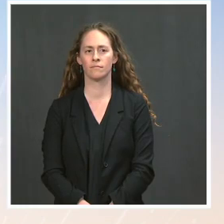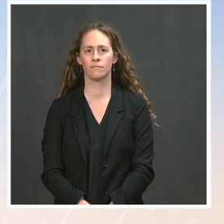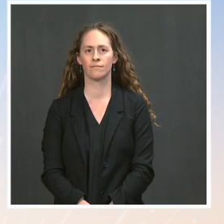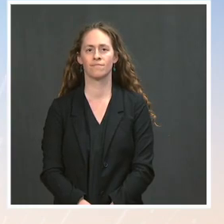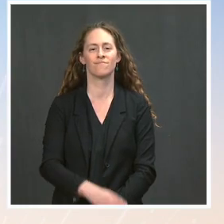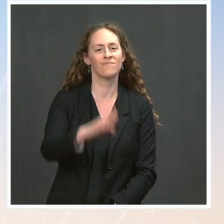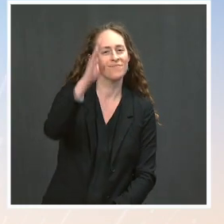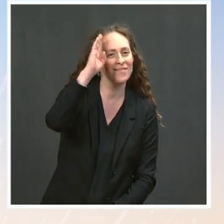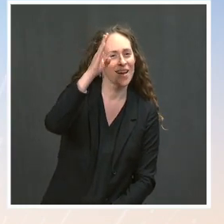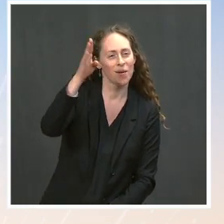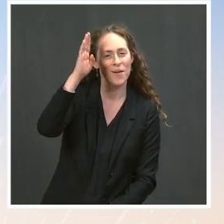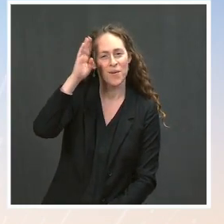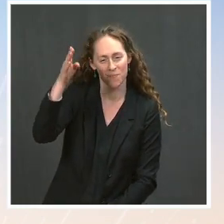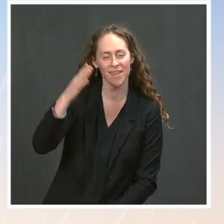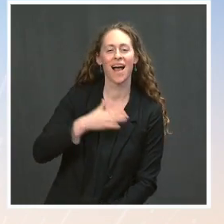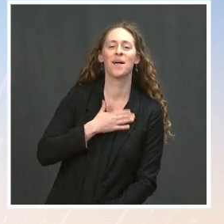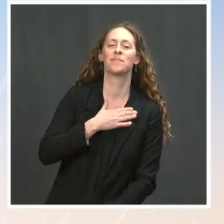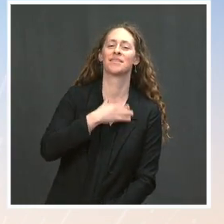Happy Monday.